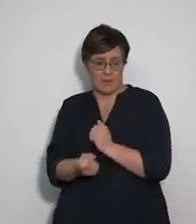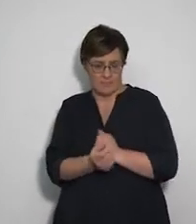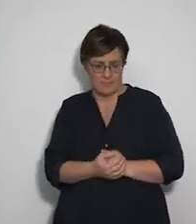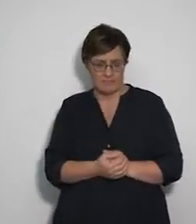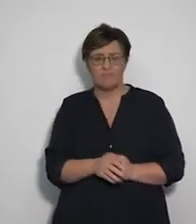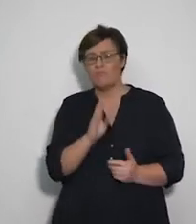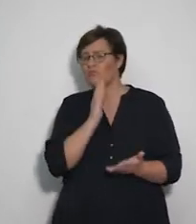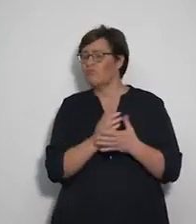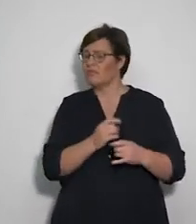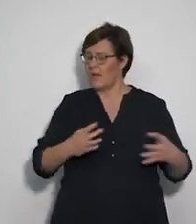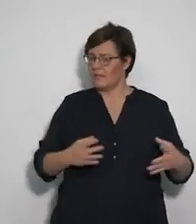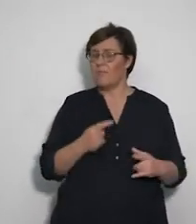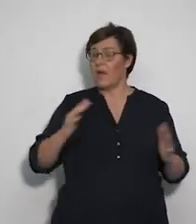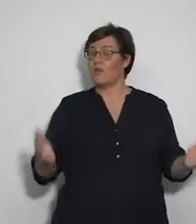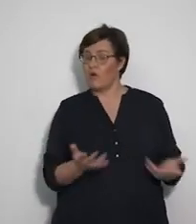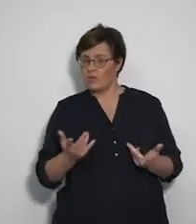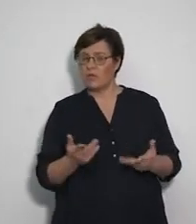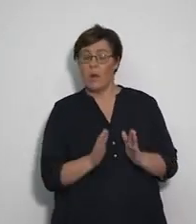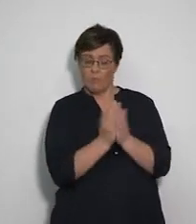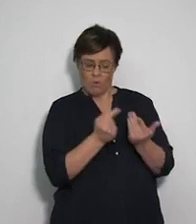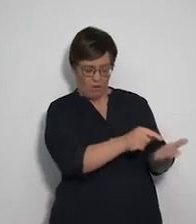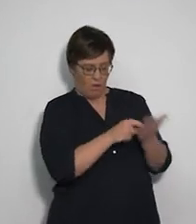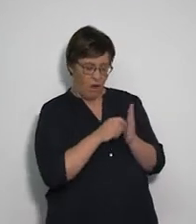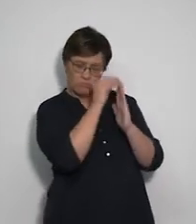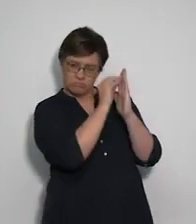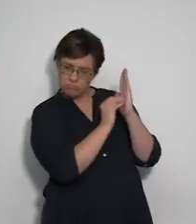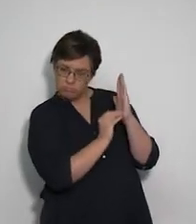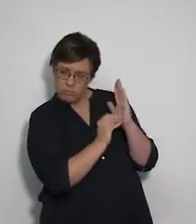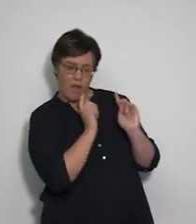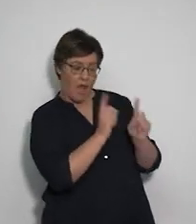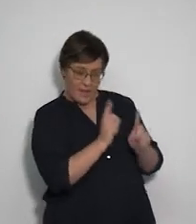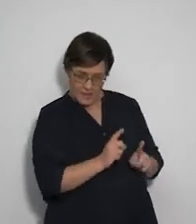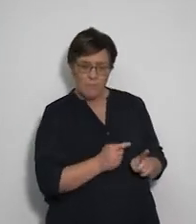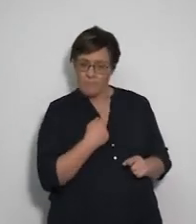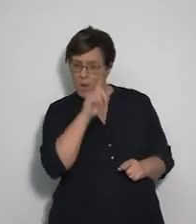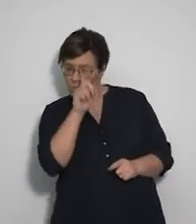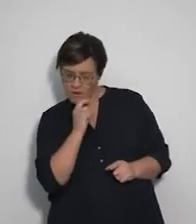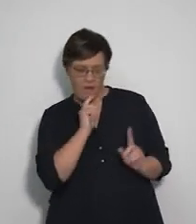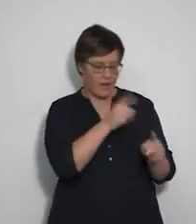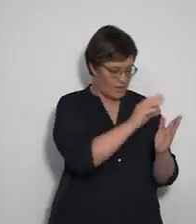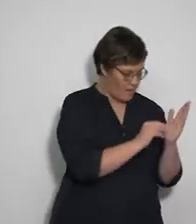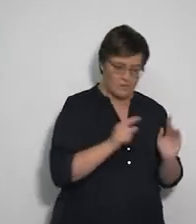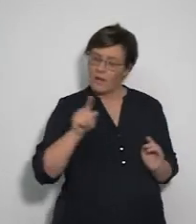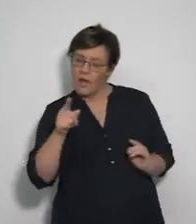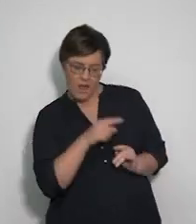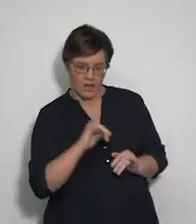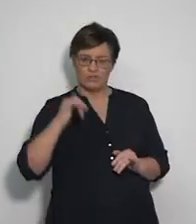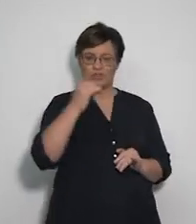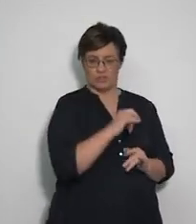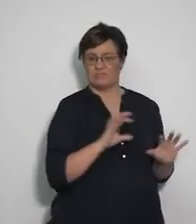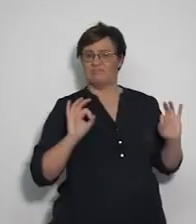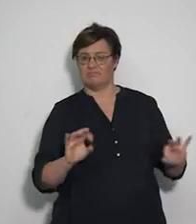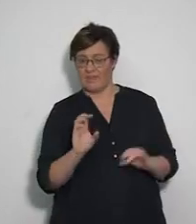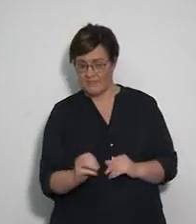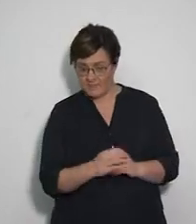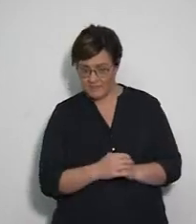occurs. So let's get straight into it. I encourage you to pull out a book, and if you can write down some answers as we work through them, I'm sure we can check these as we get